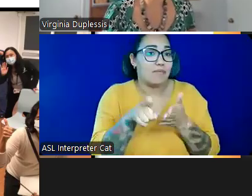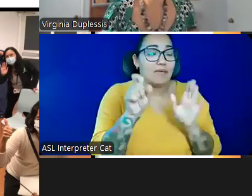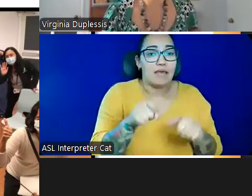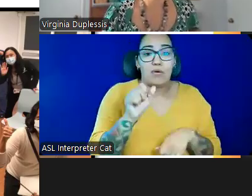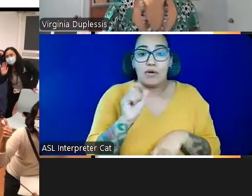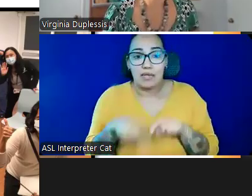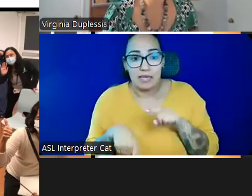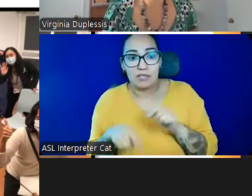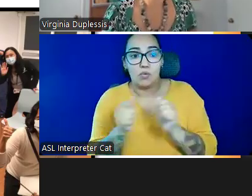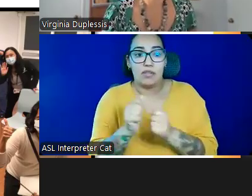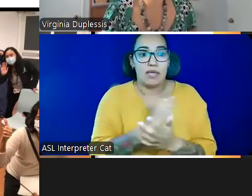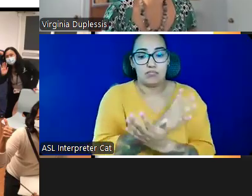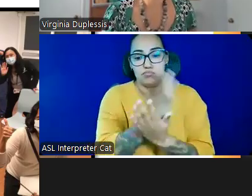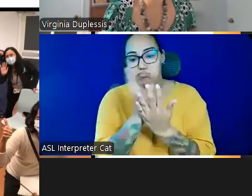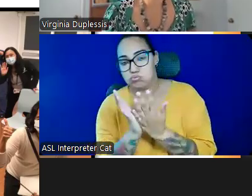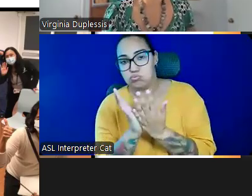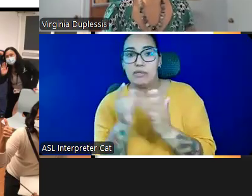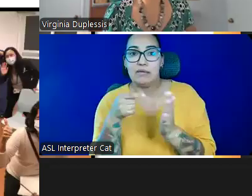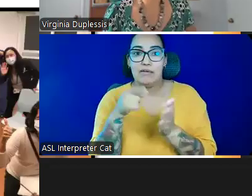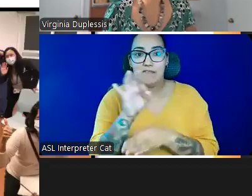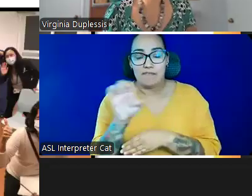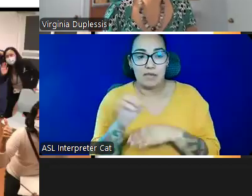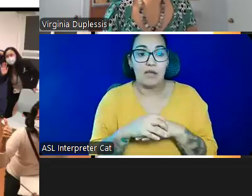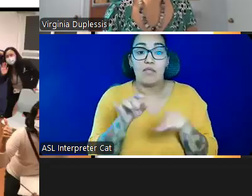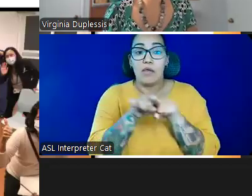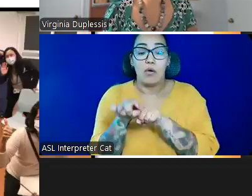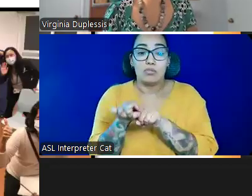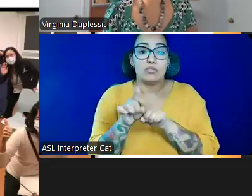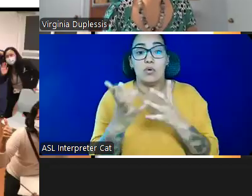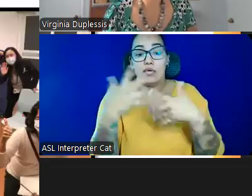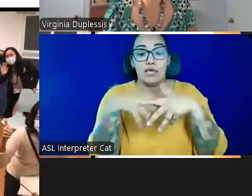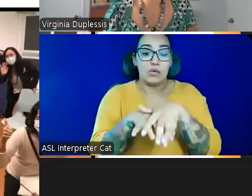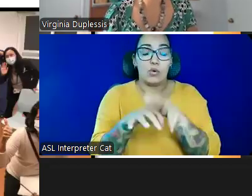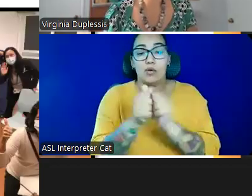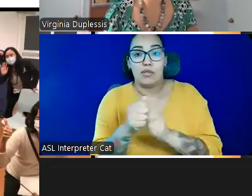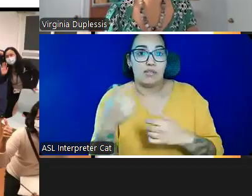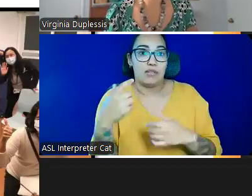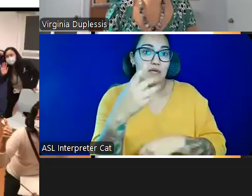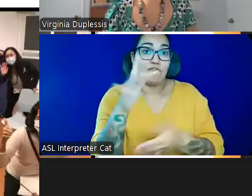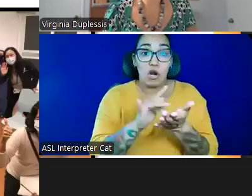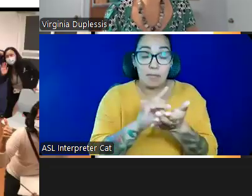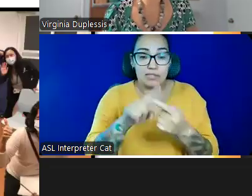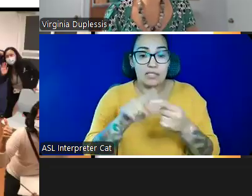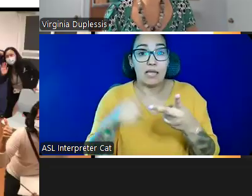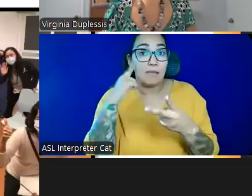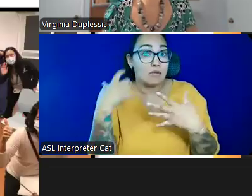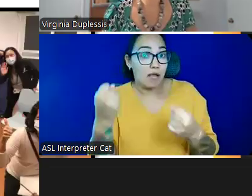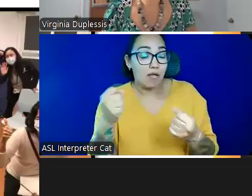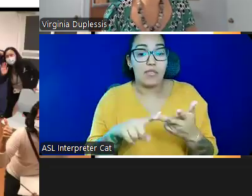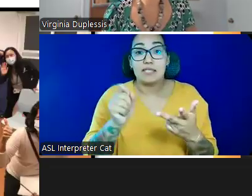fee scale. Health centers also integrate access to pharmacy, mental health, substance, and oral